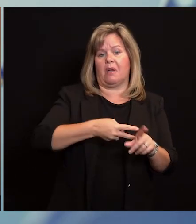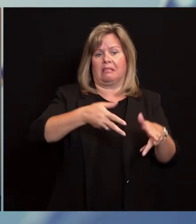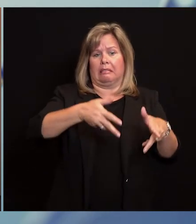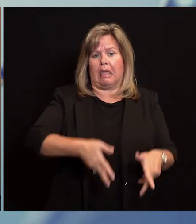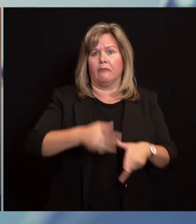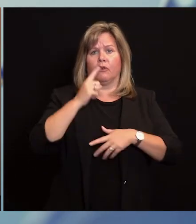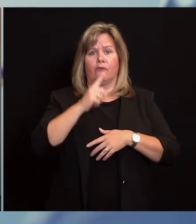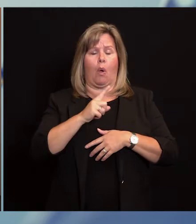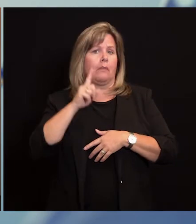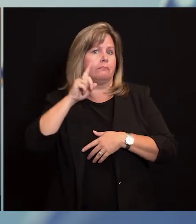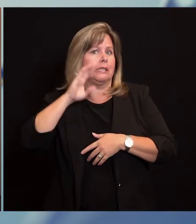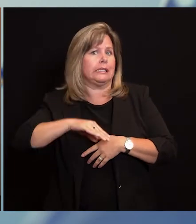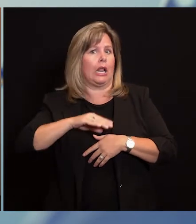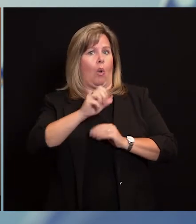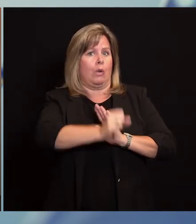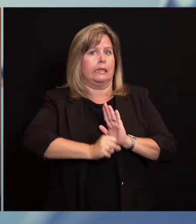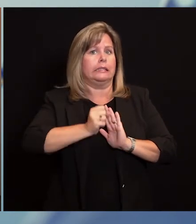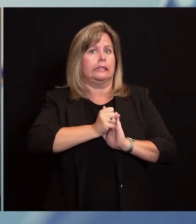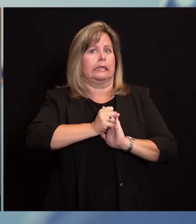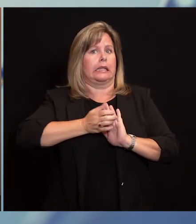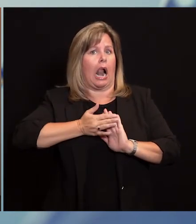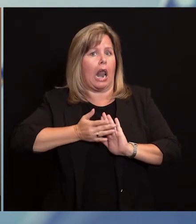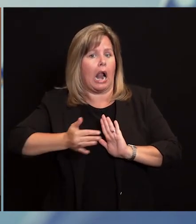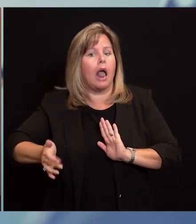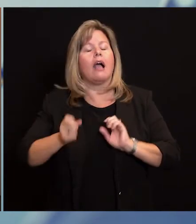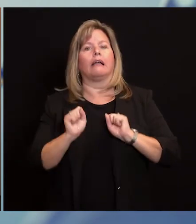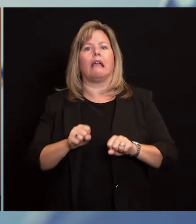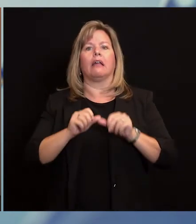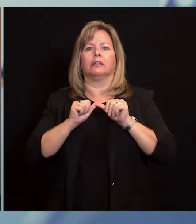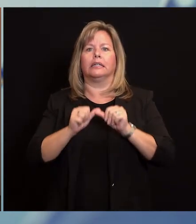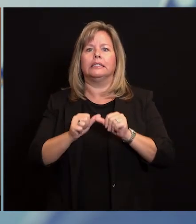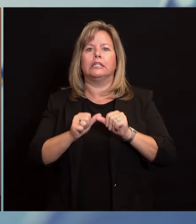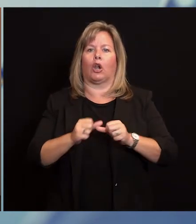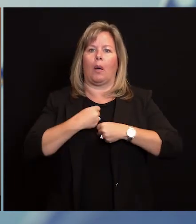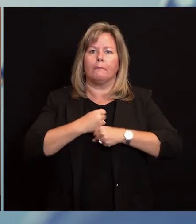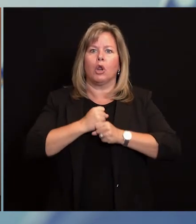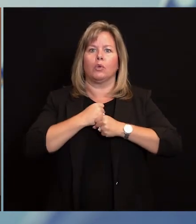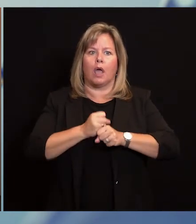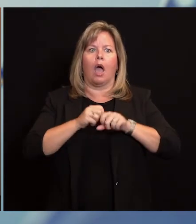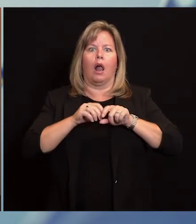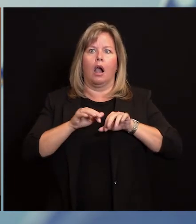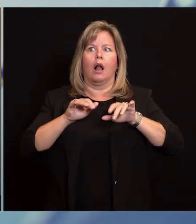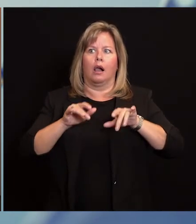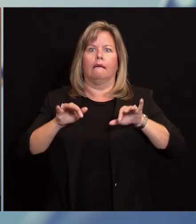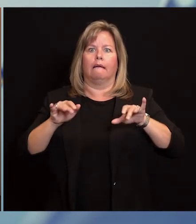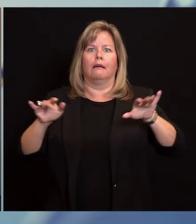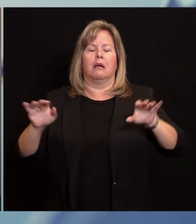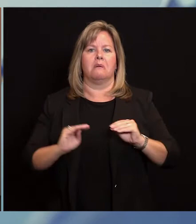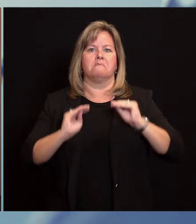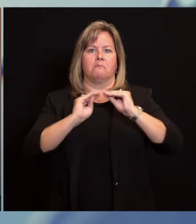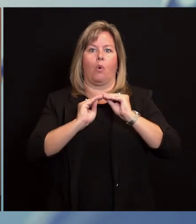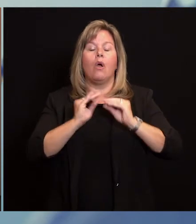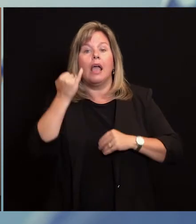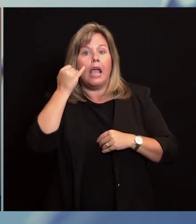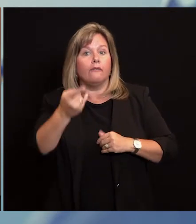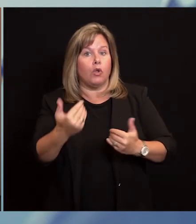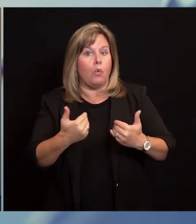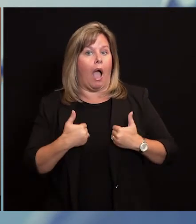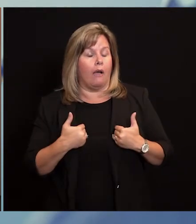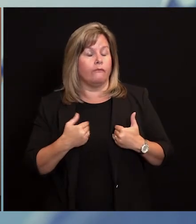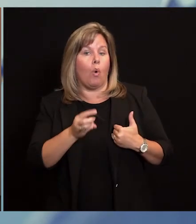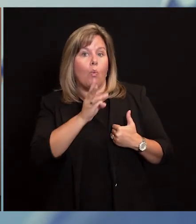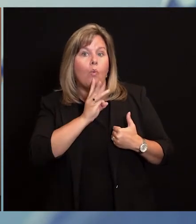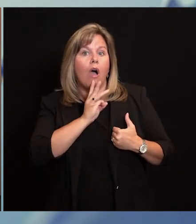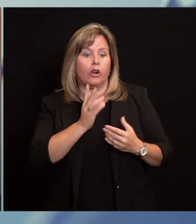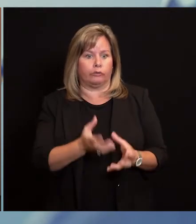know the mosquitoes continue to breed and to reproduce during this time of year, so dumping those small containers of water